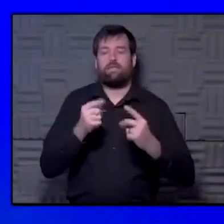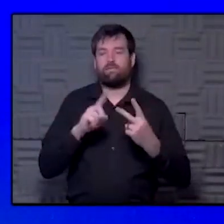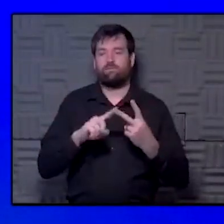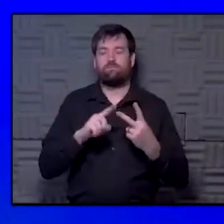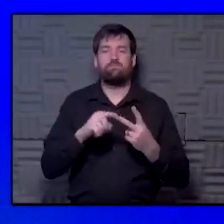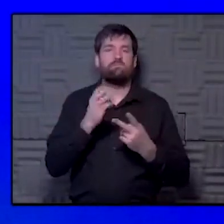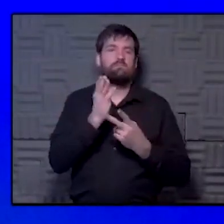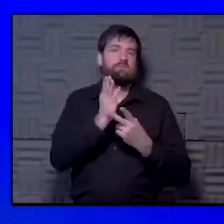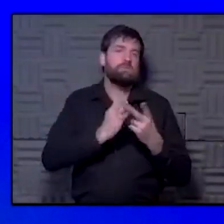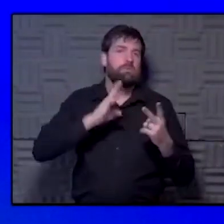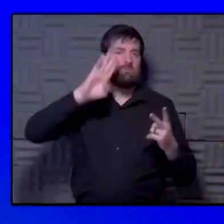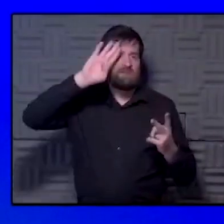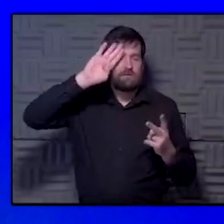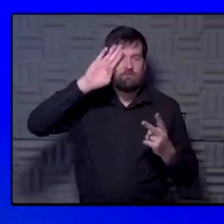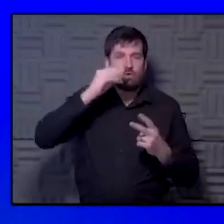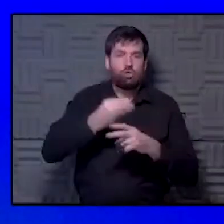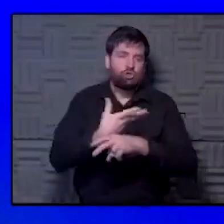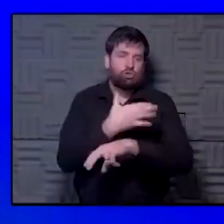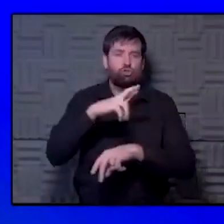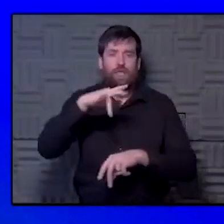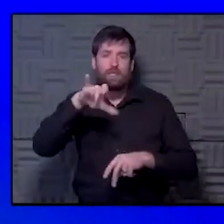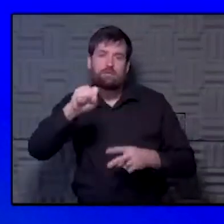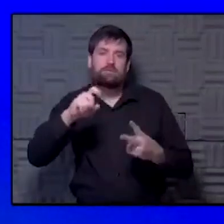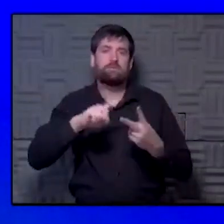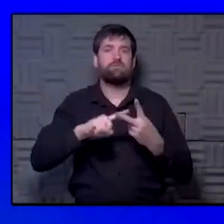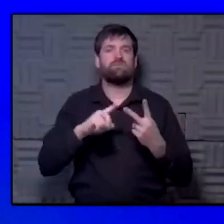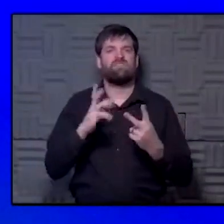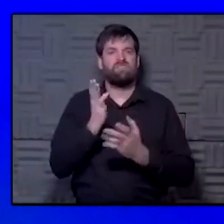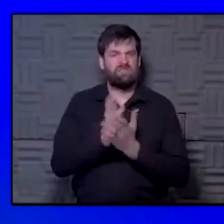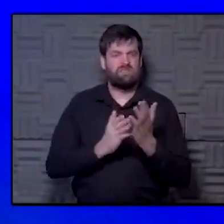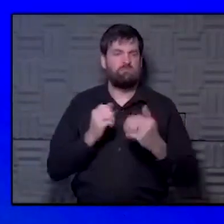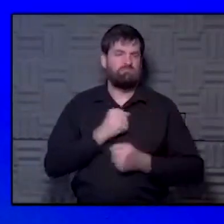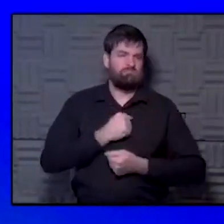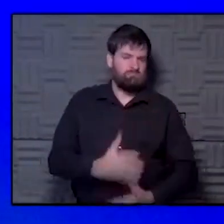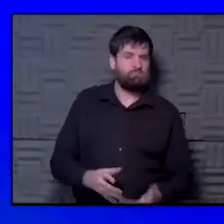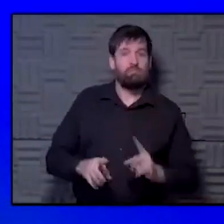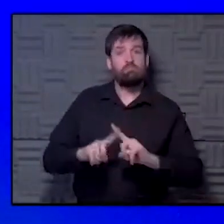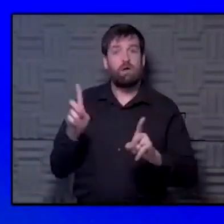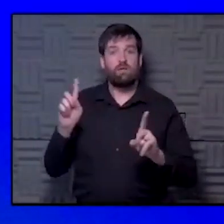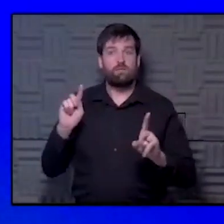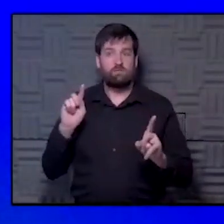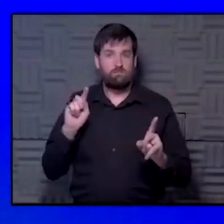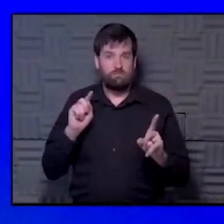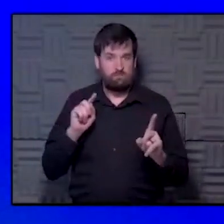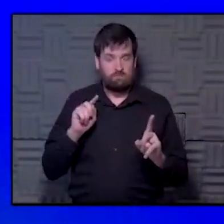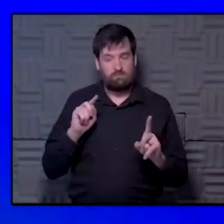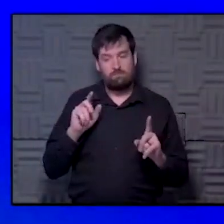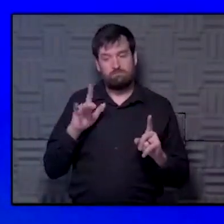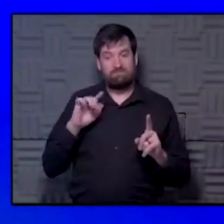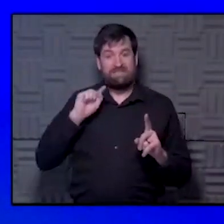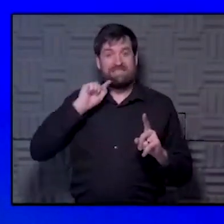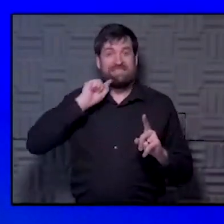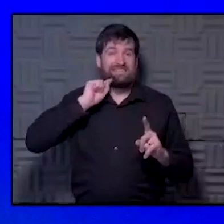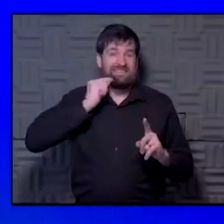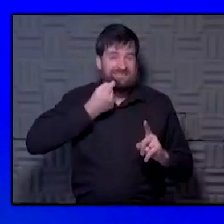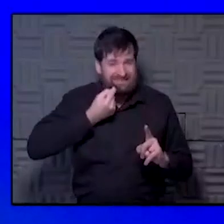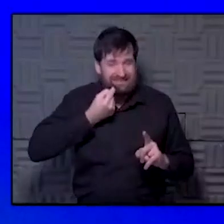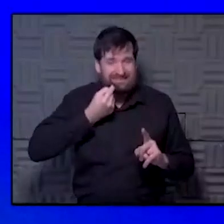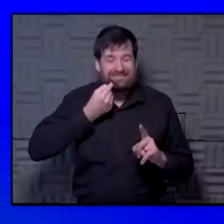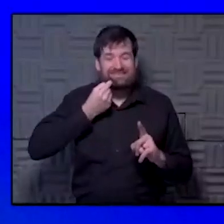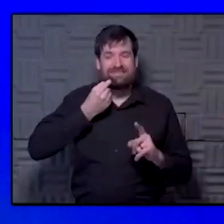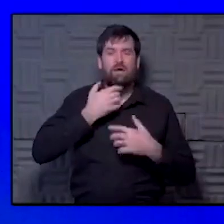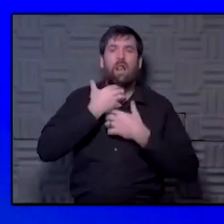some fever, chills, or fatigue in the next couple days. But just to your point, we haven't seen those severe,